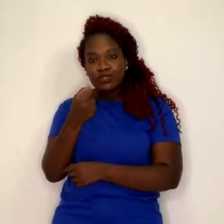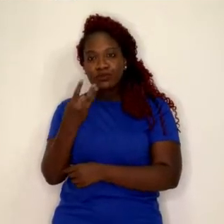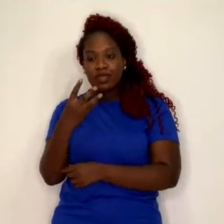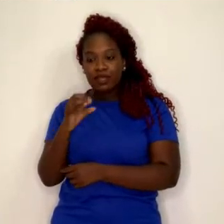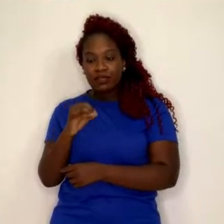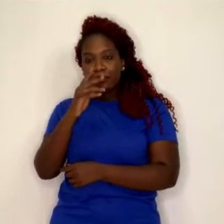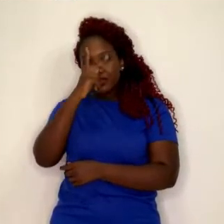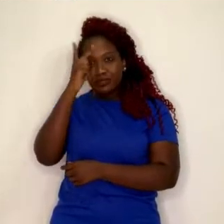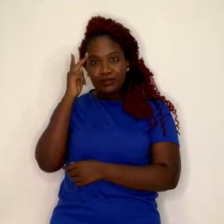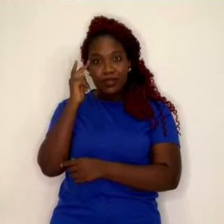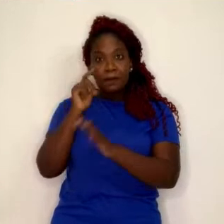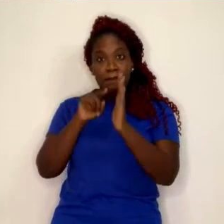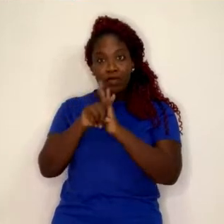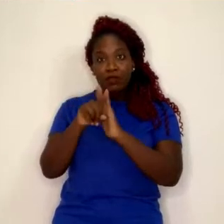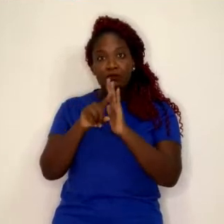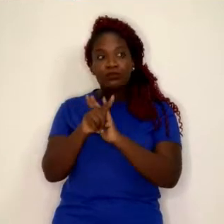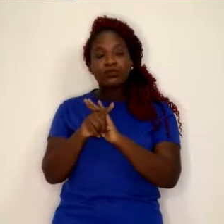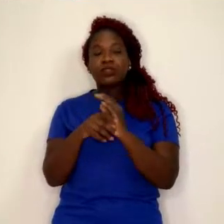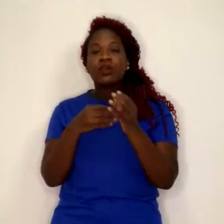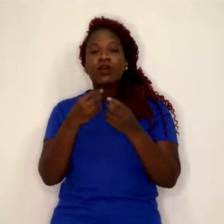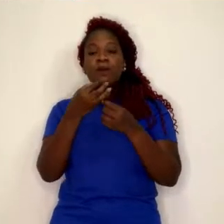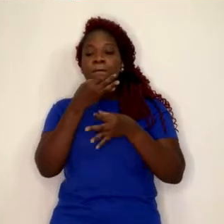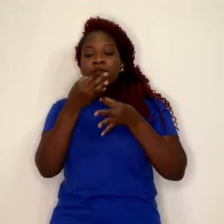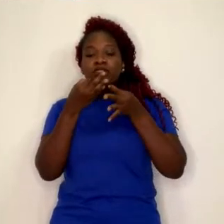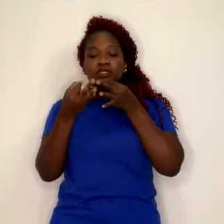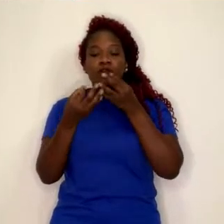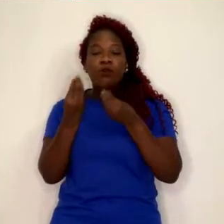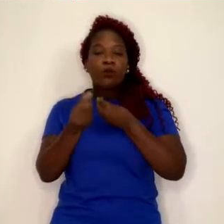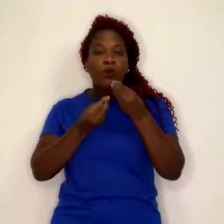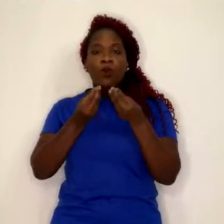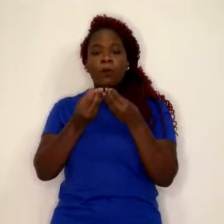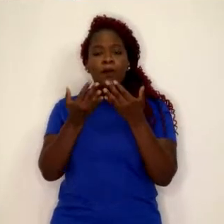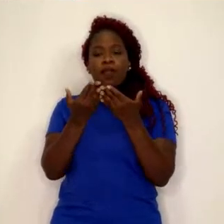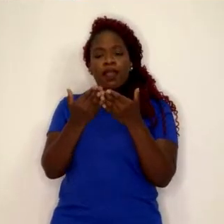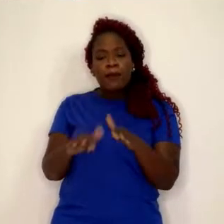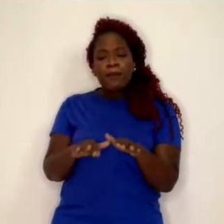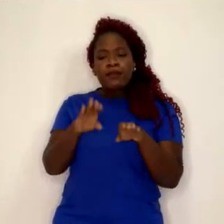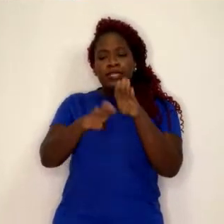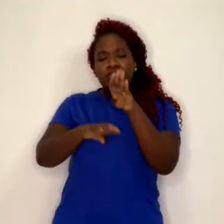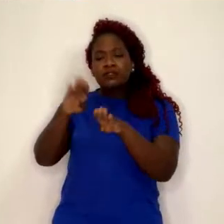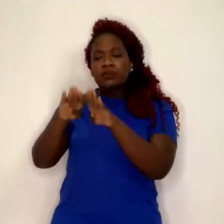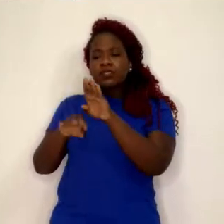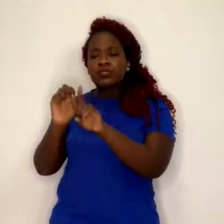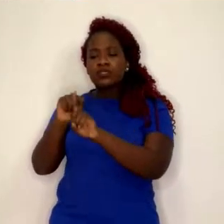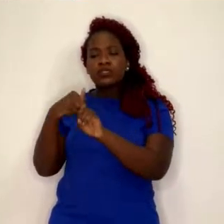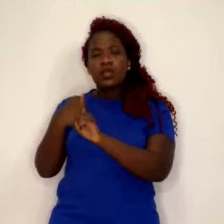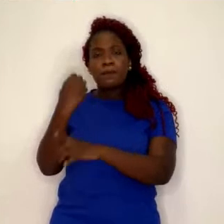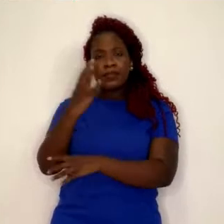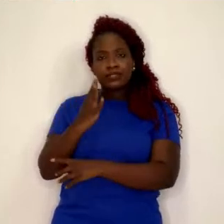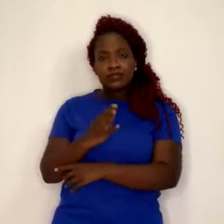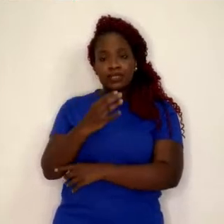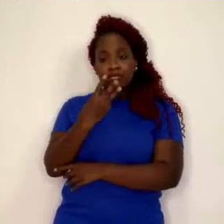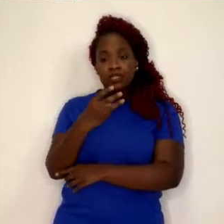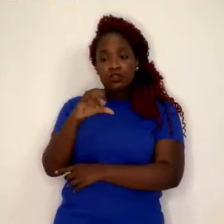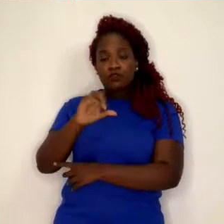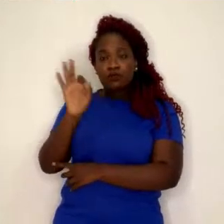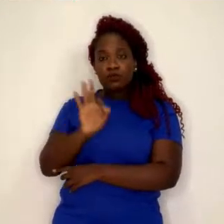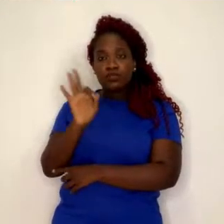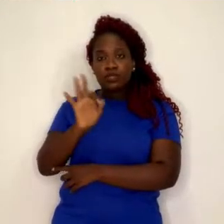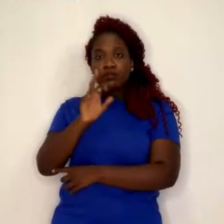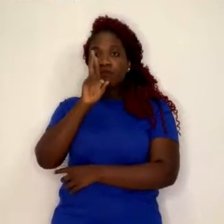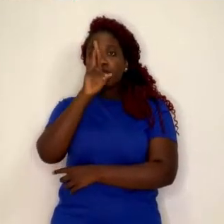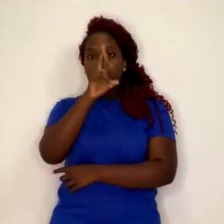people, over 1,200 people over 14 years old. And we asked, how is it that we